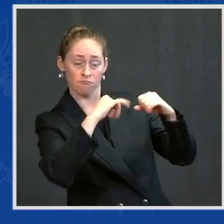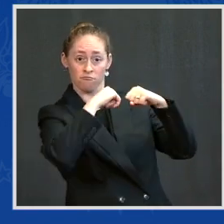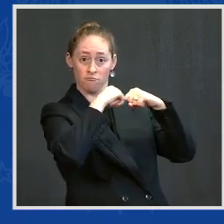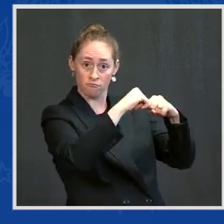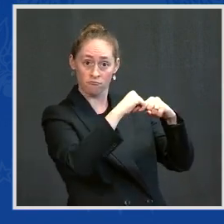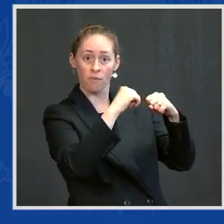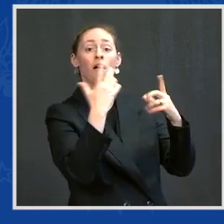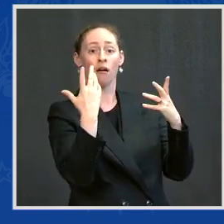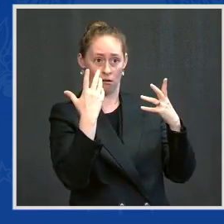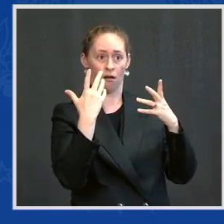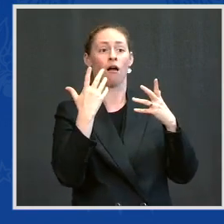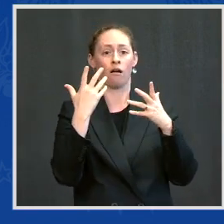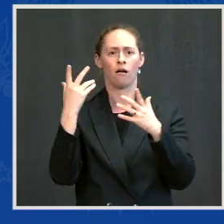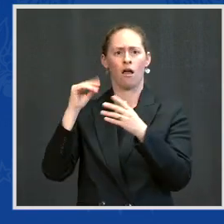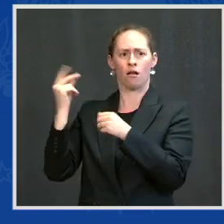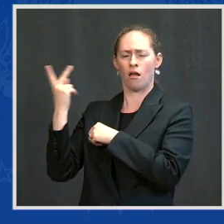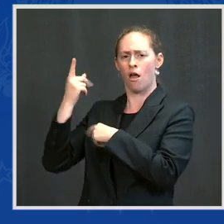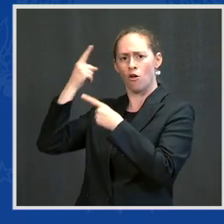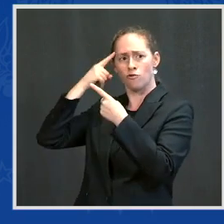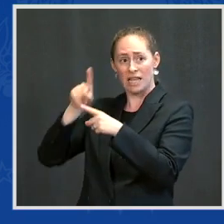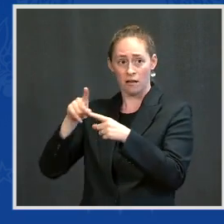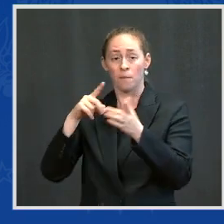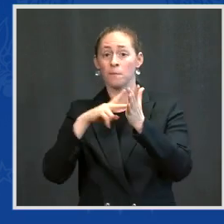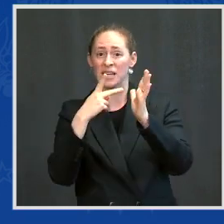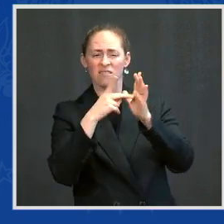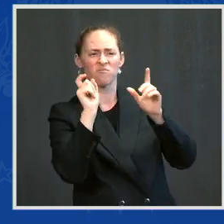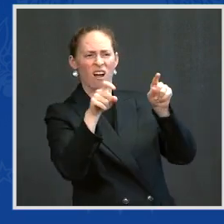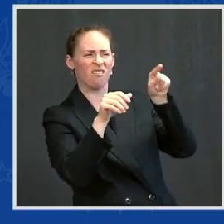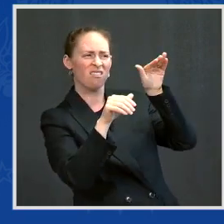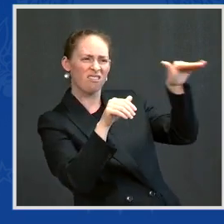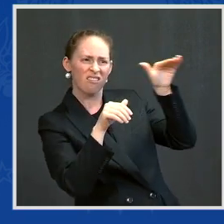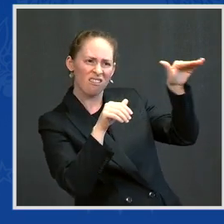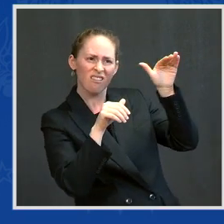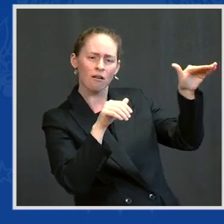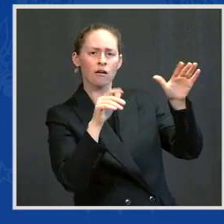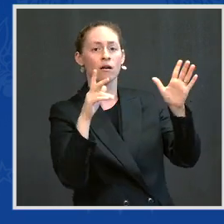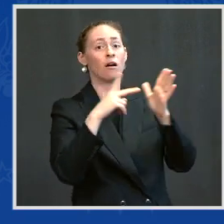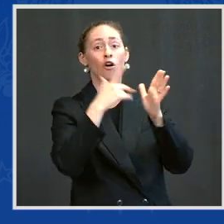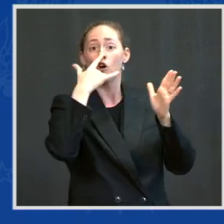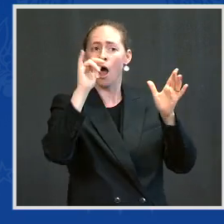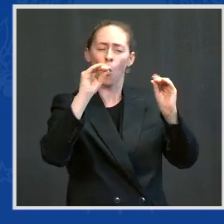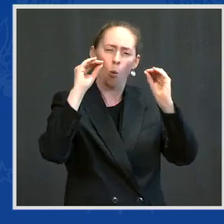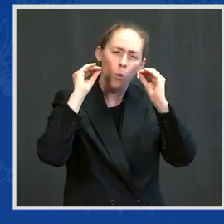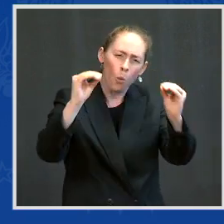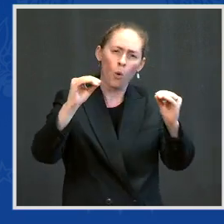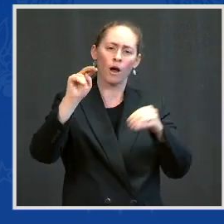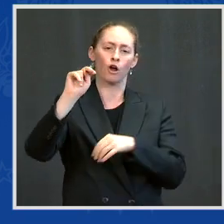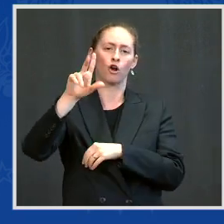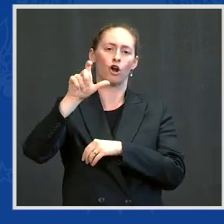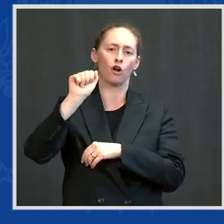our objective and remains so.